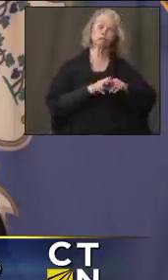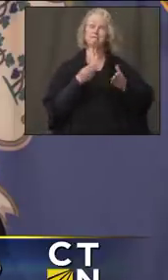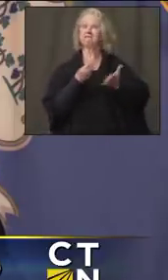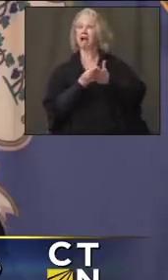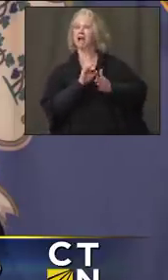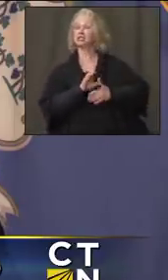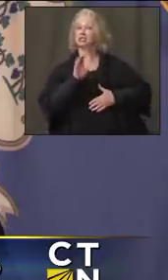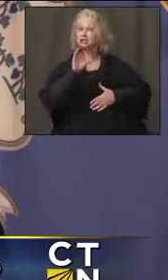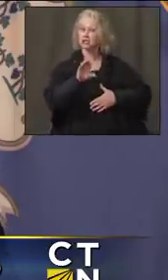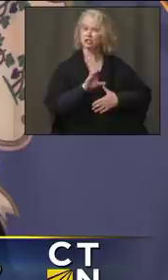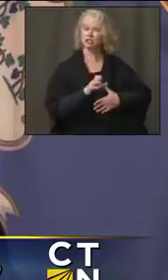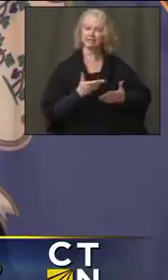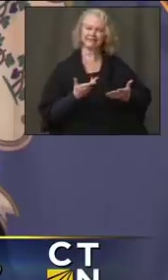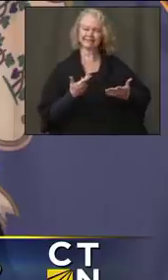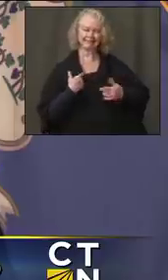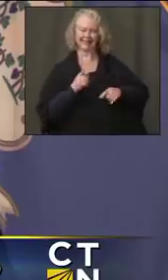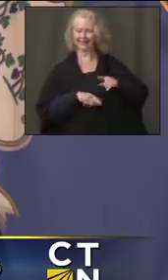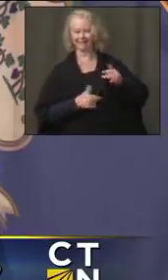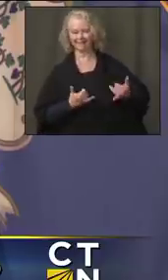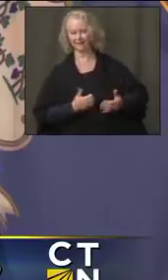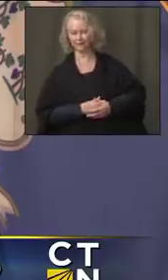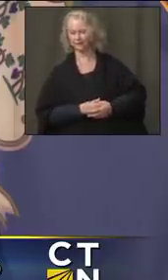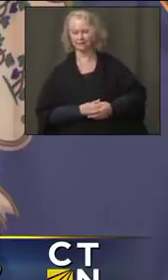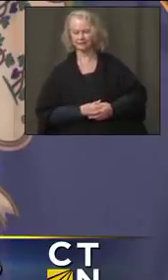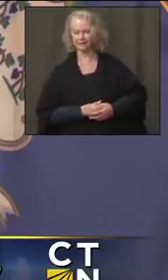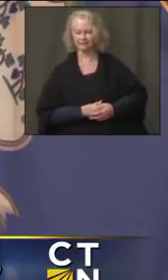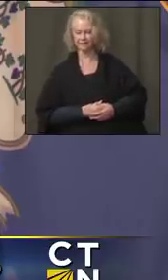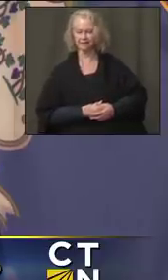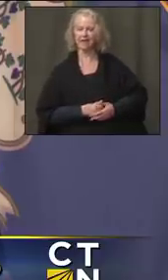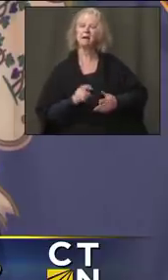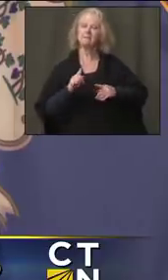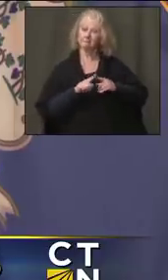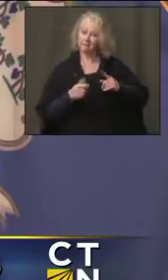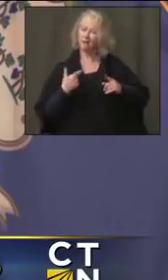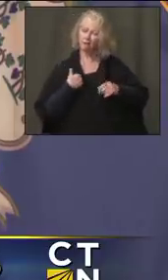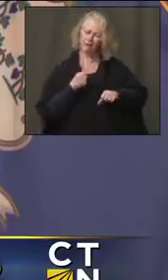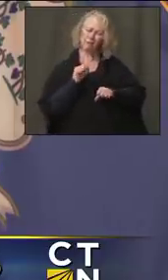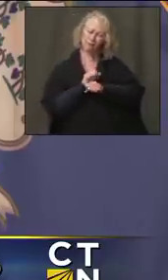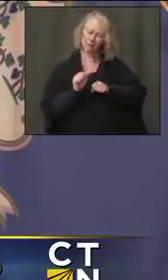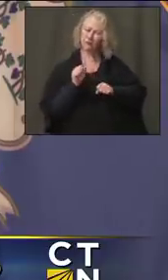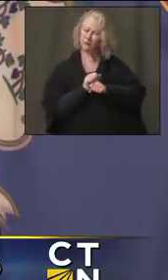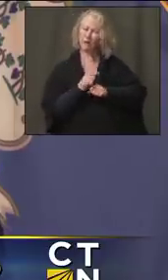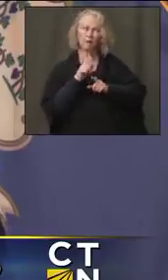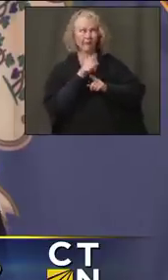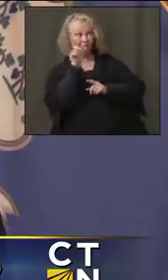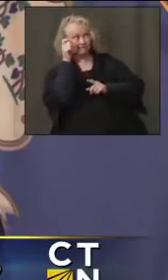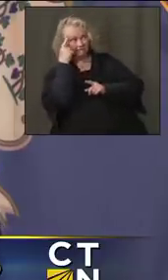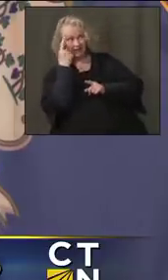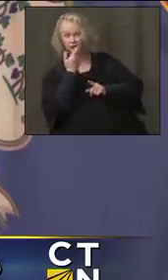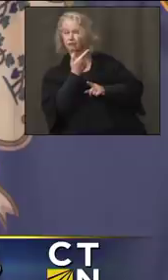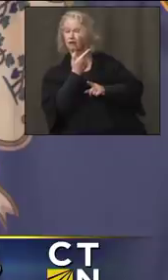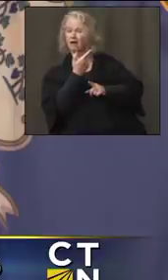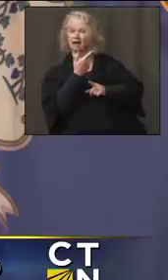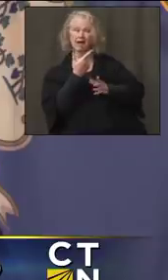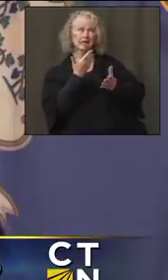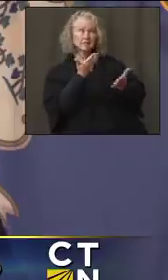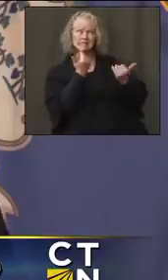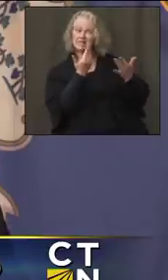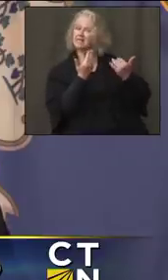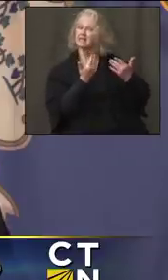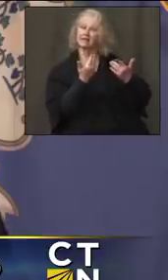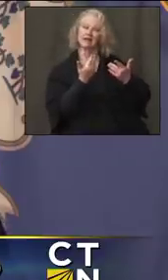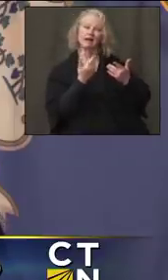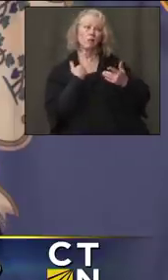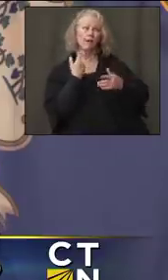financial assistance, I think that's premature. But I will tell you, we're working every day with the federal government, and the not-for-profits are front and center in